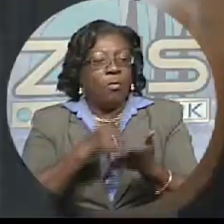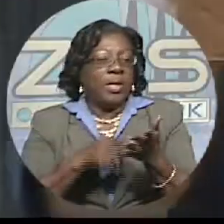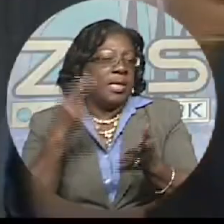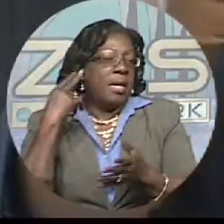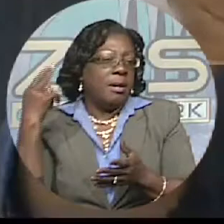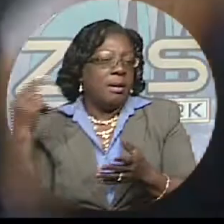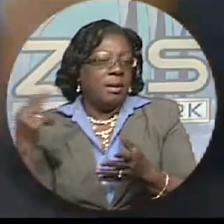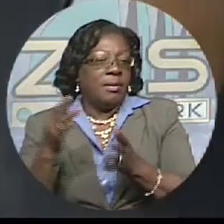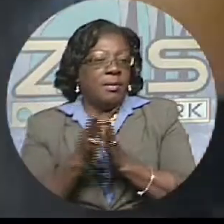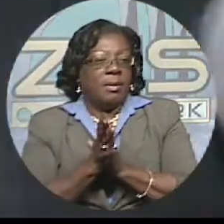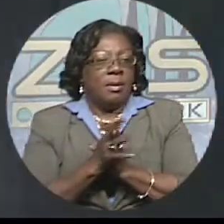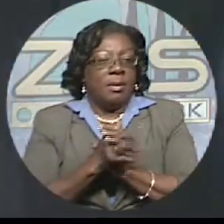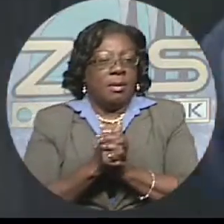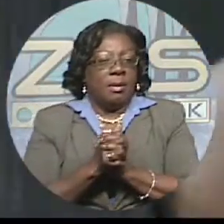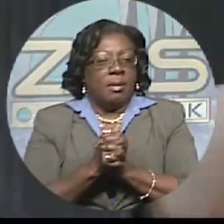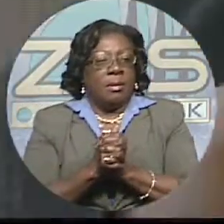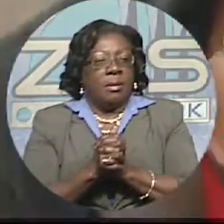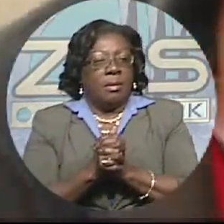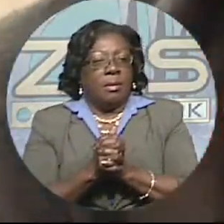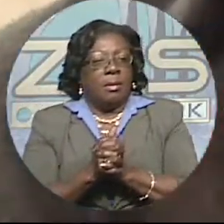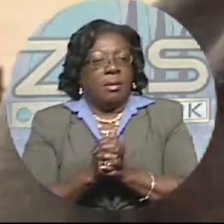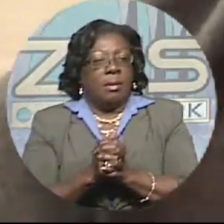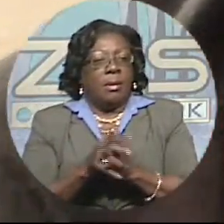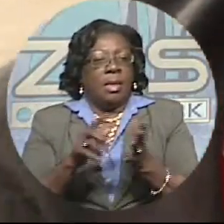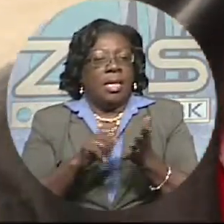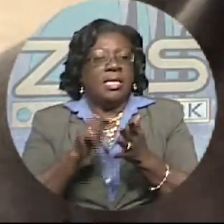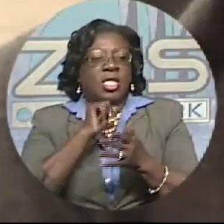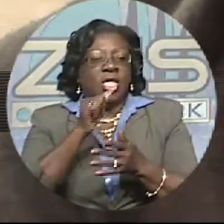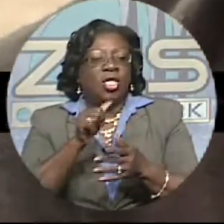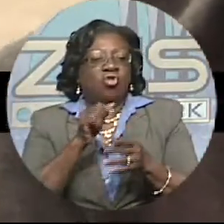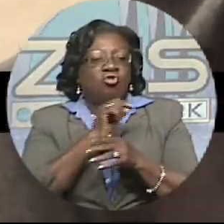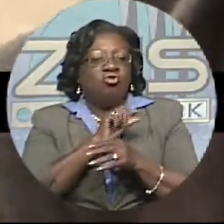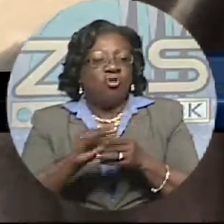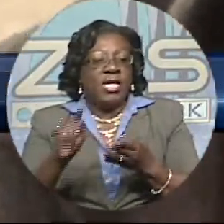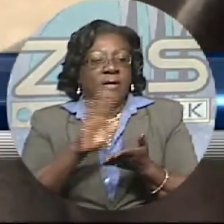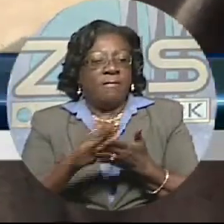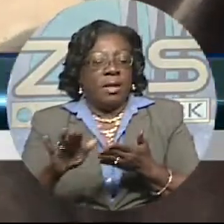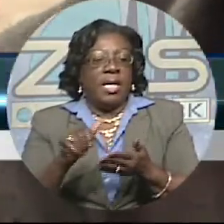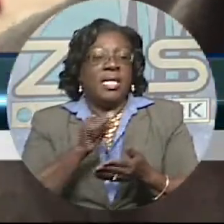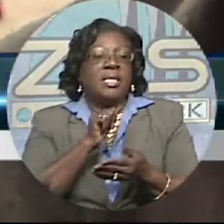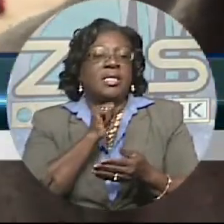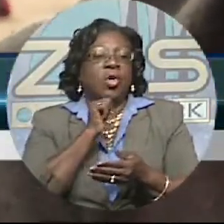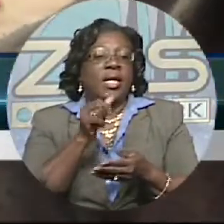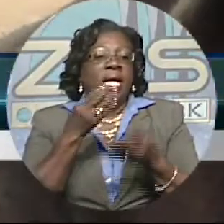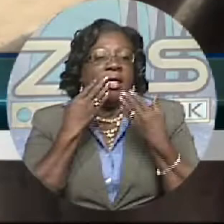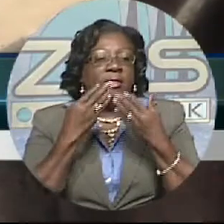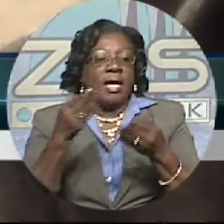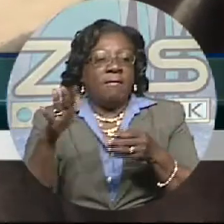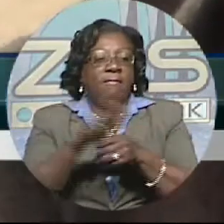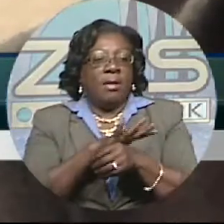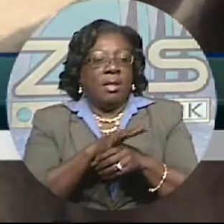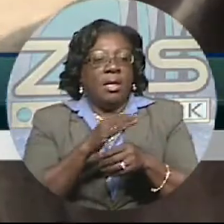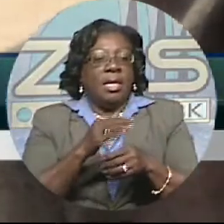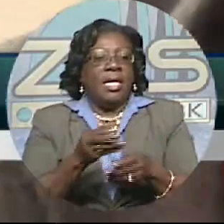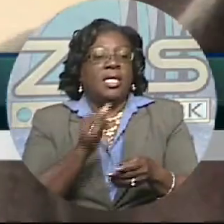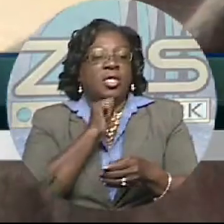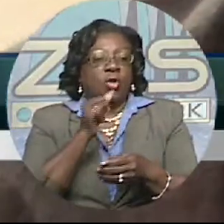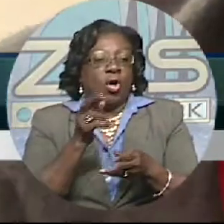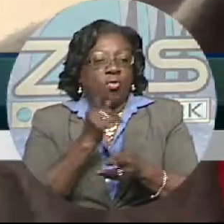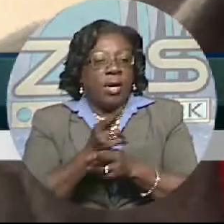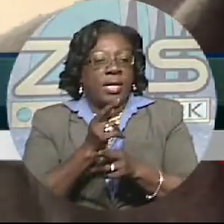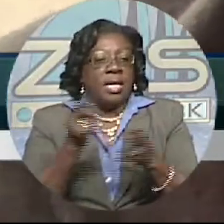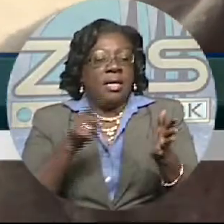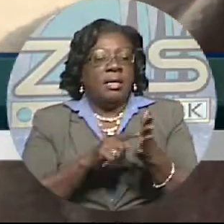heard. It's disgraceful. It's unthankful. They are just not right.